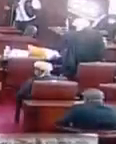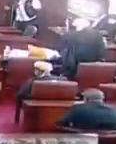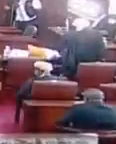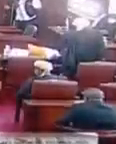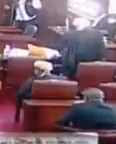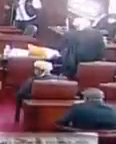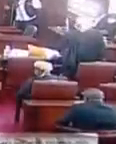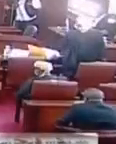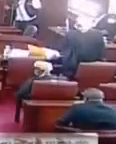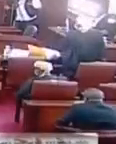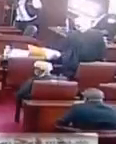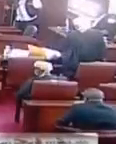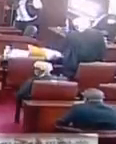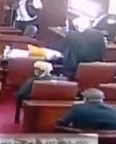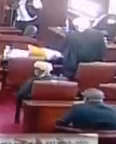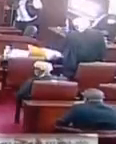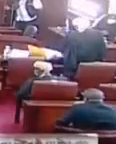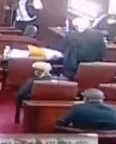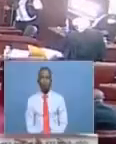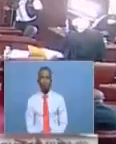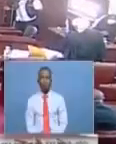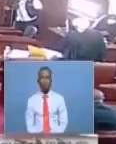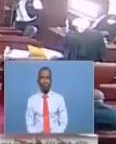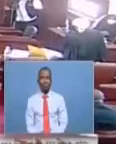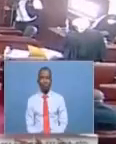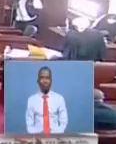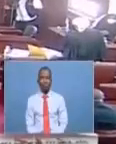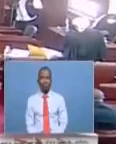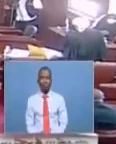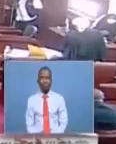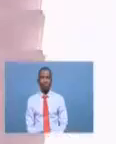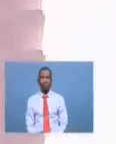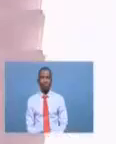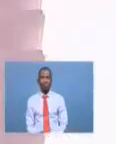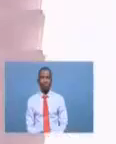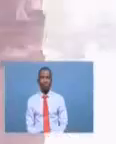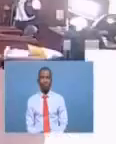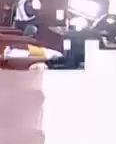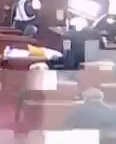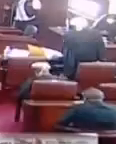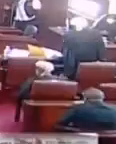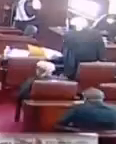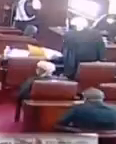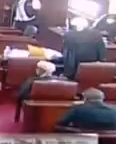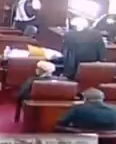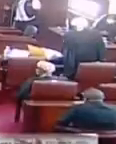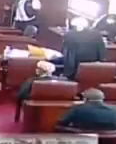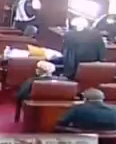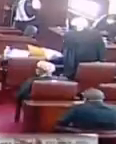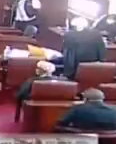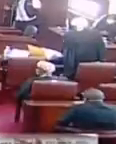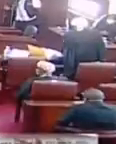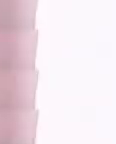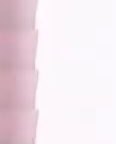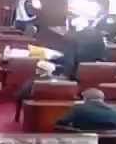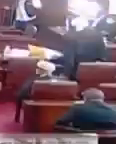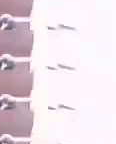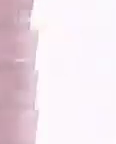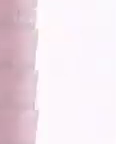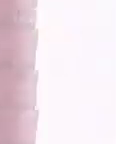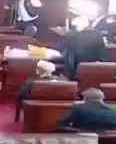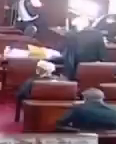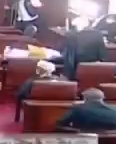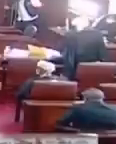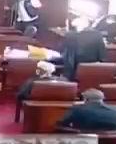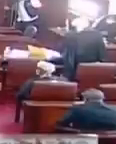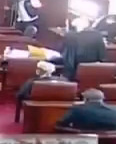back home. Now, I'm placing a witness in a distinct position from the